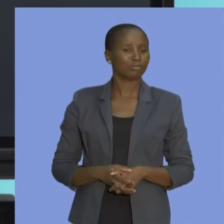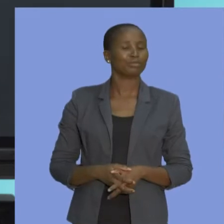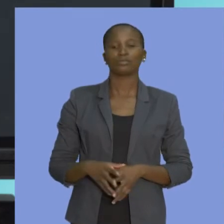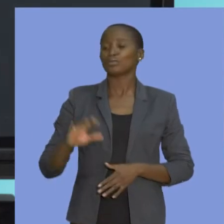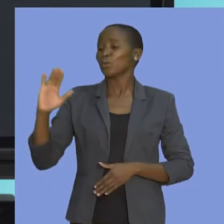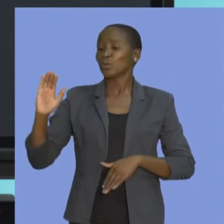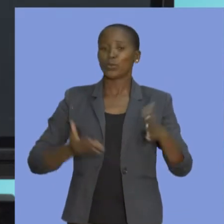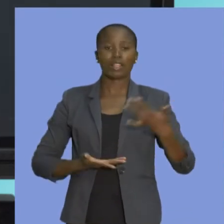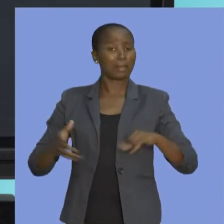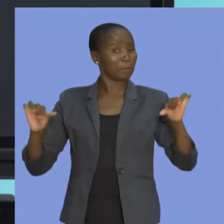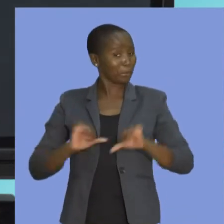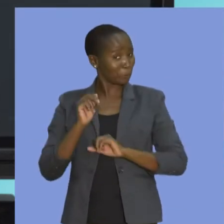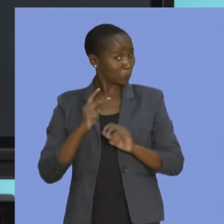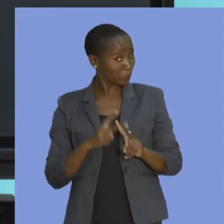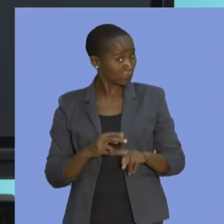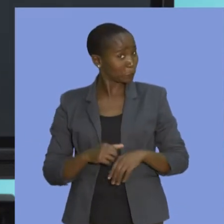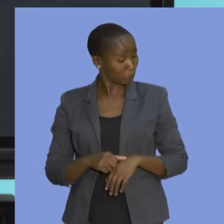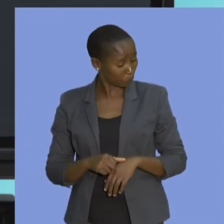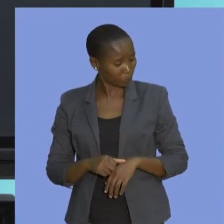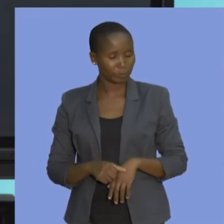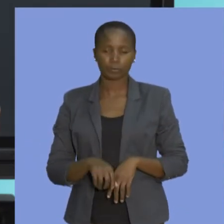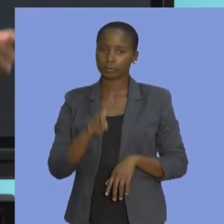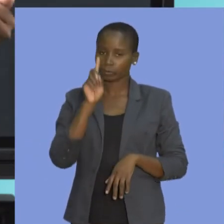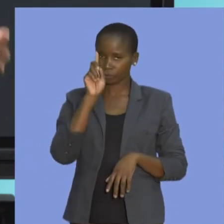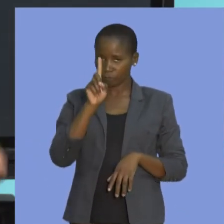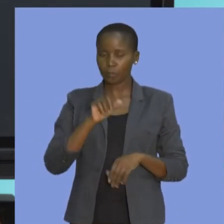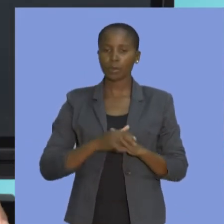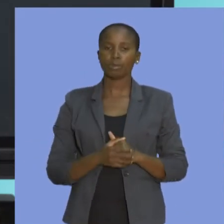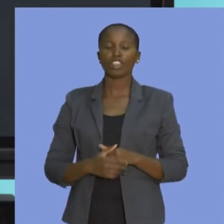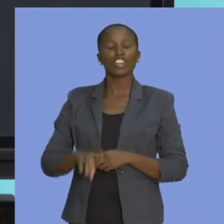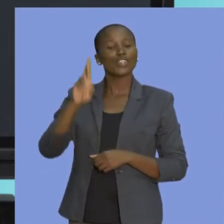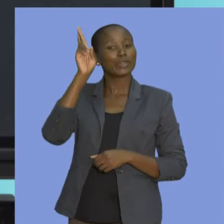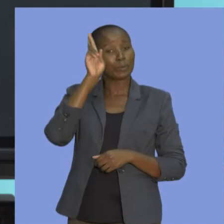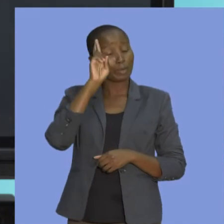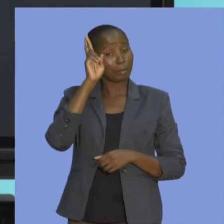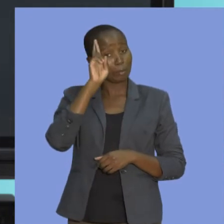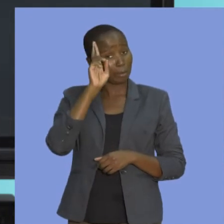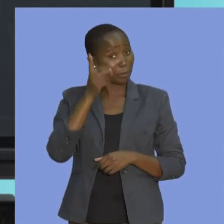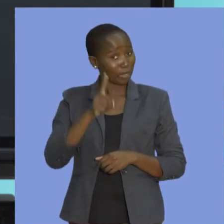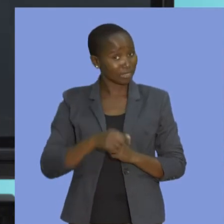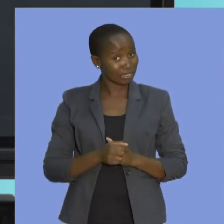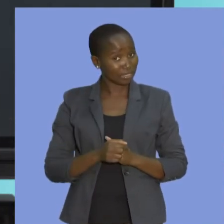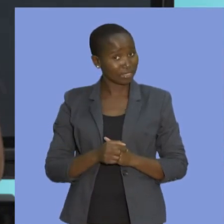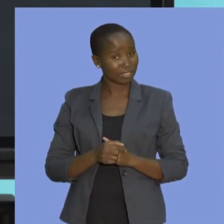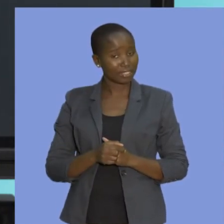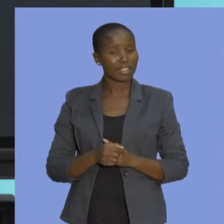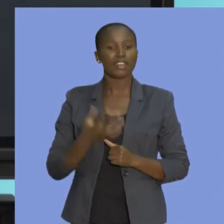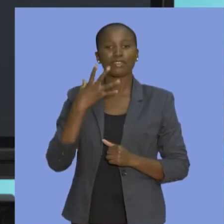Welcome back once again, guys, okay? So remember also, mathematics is